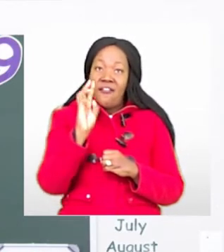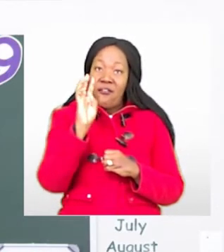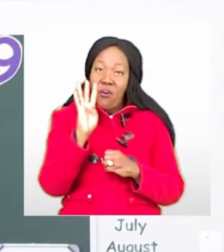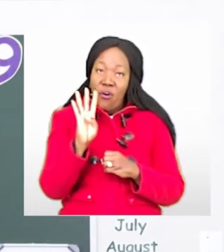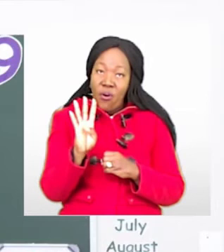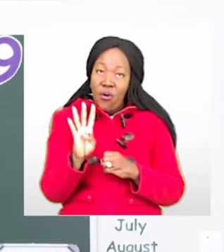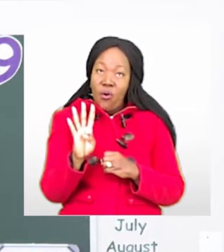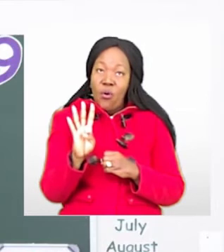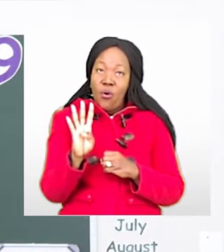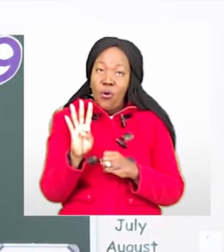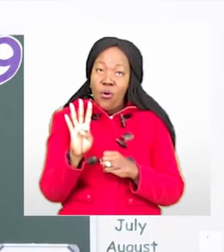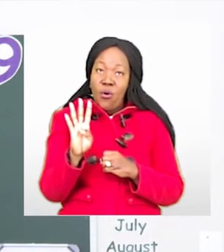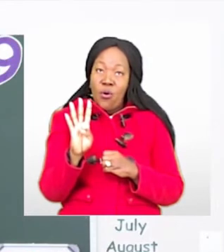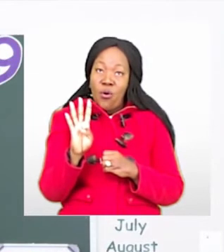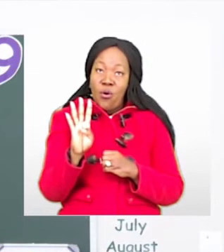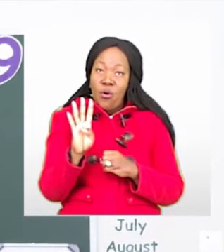4,